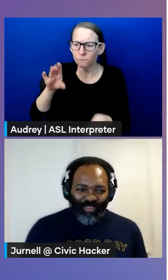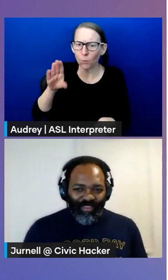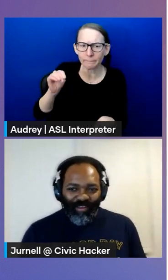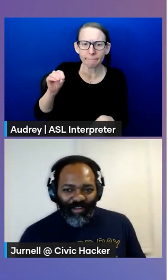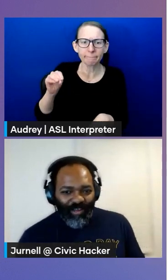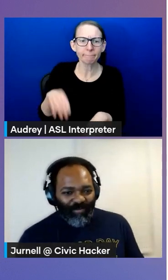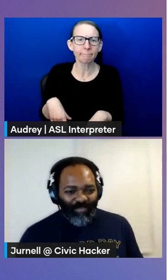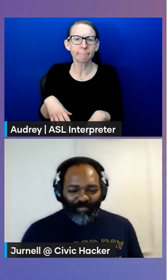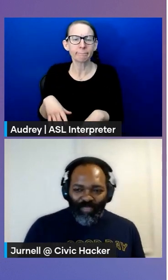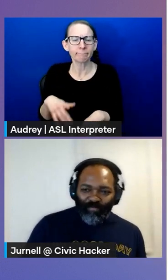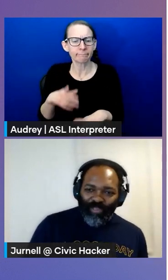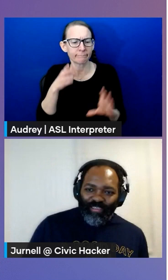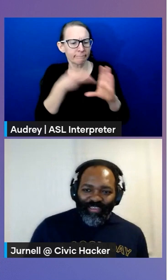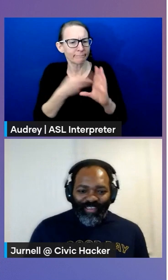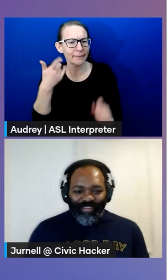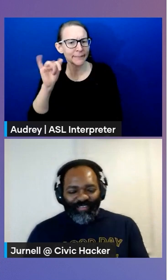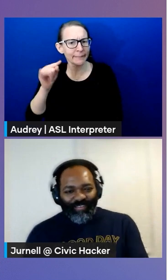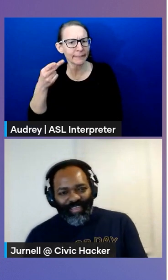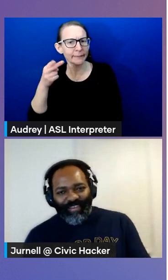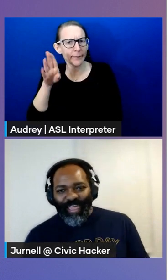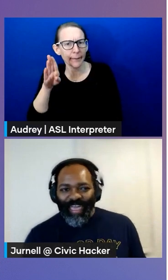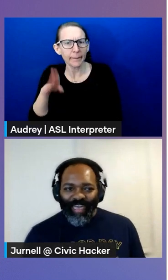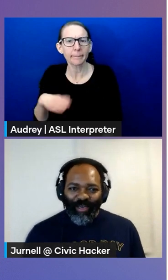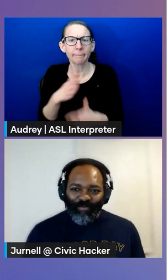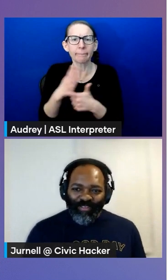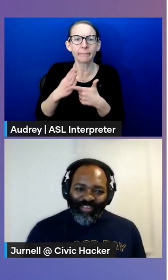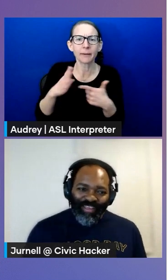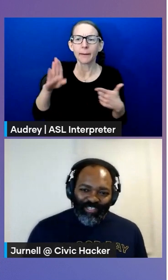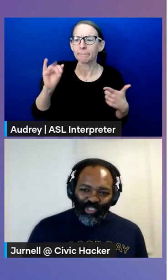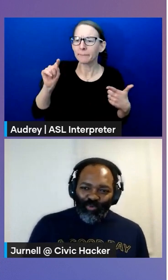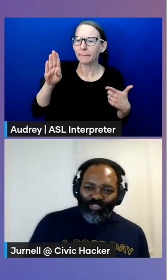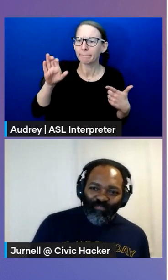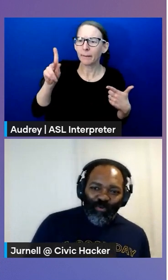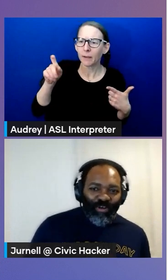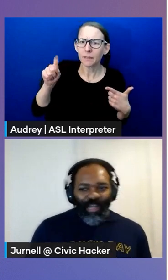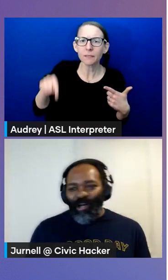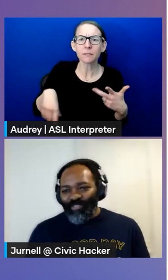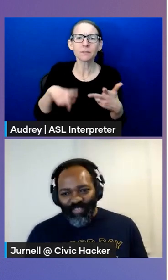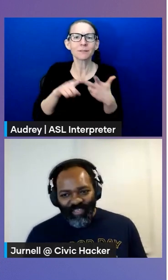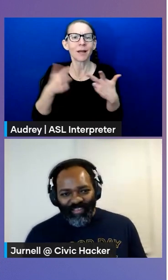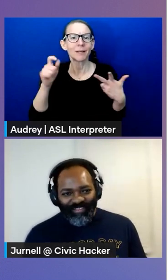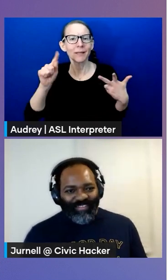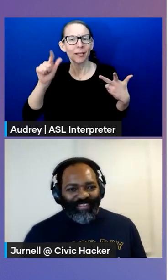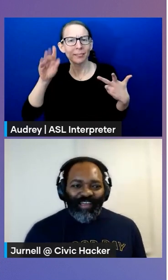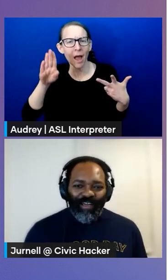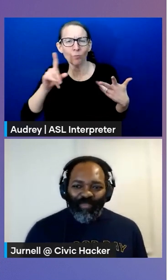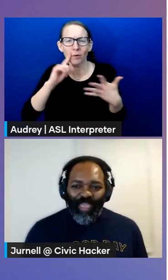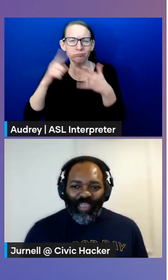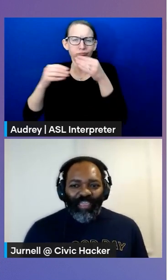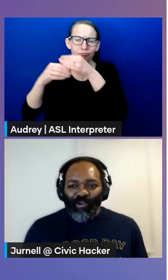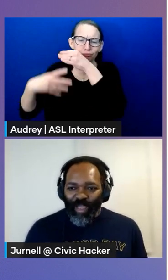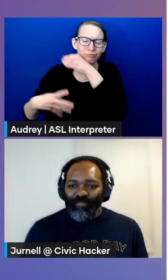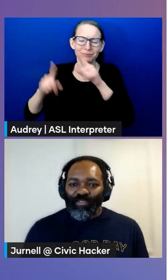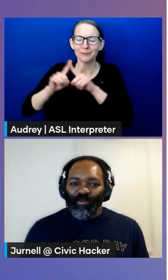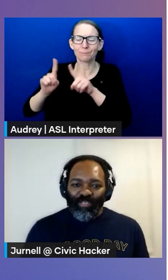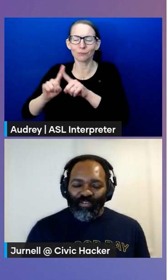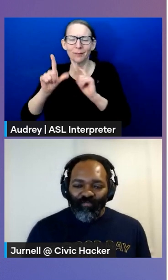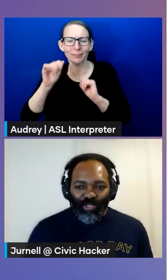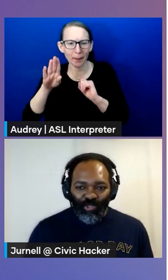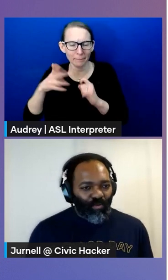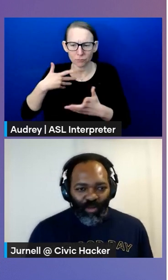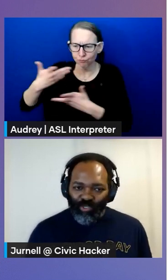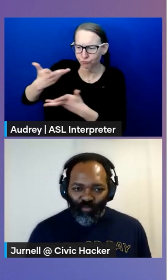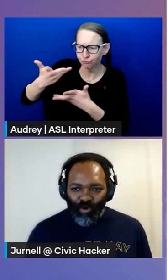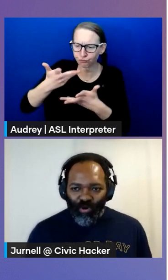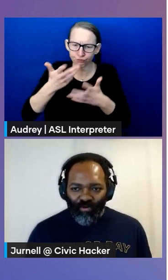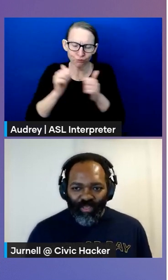on GitHub, Bitbucket, GitLab, SourceForge, all the things, and interacted with those